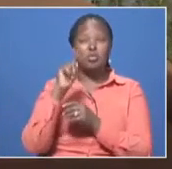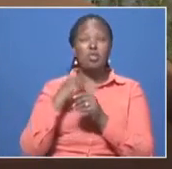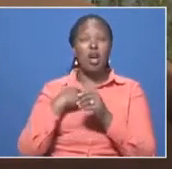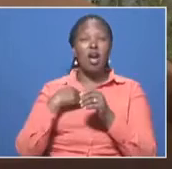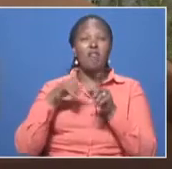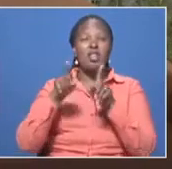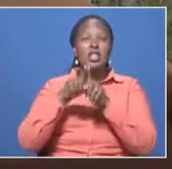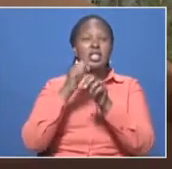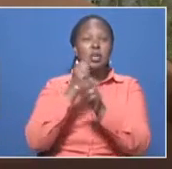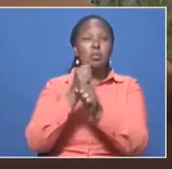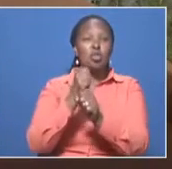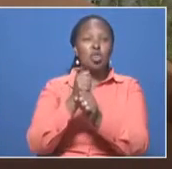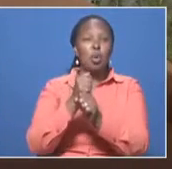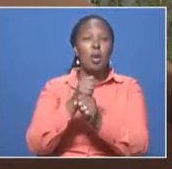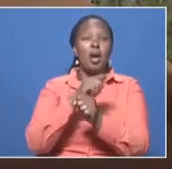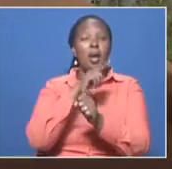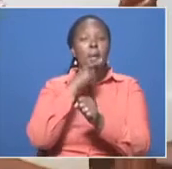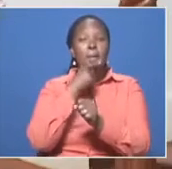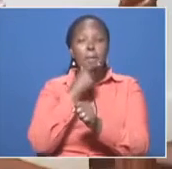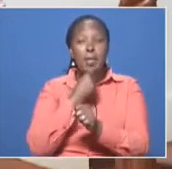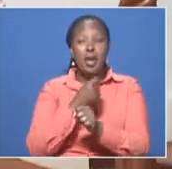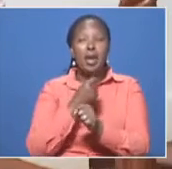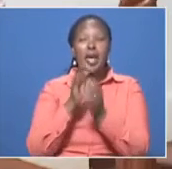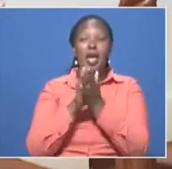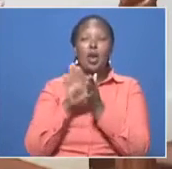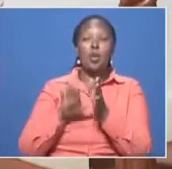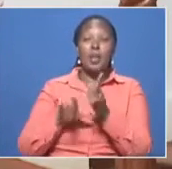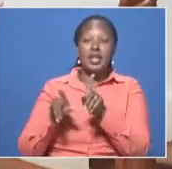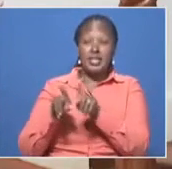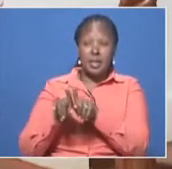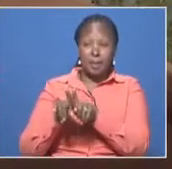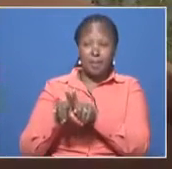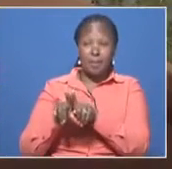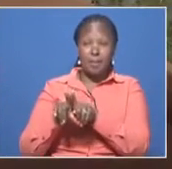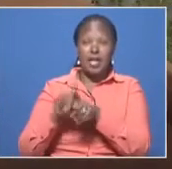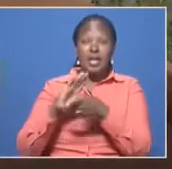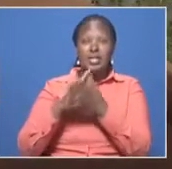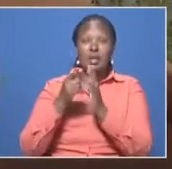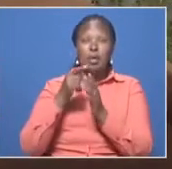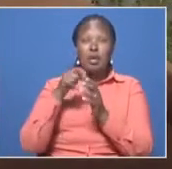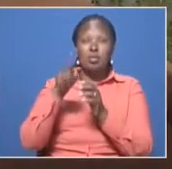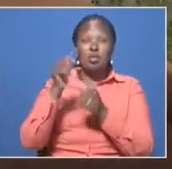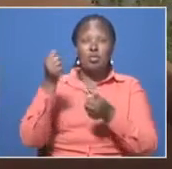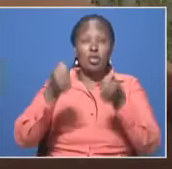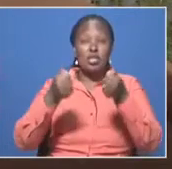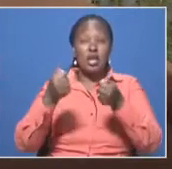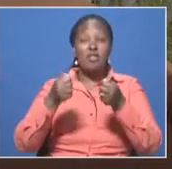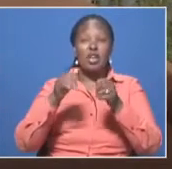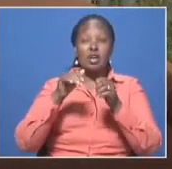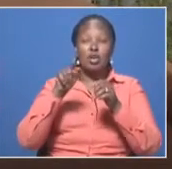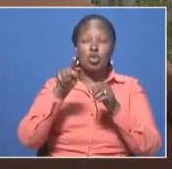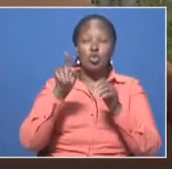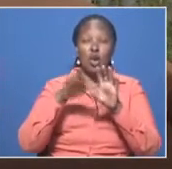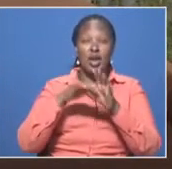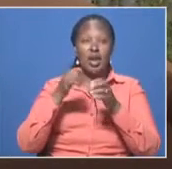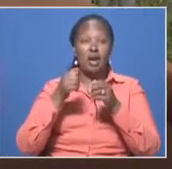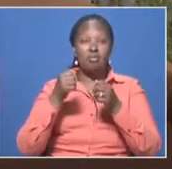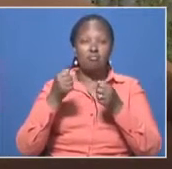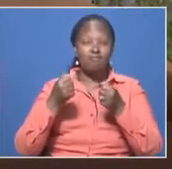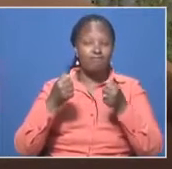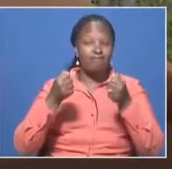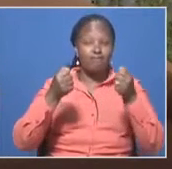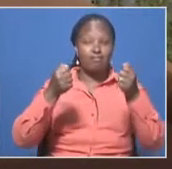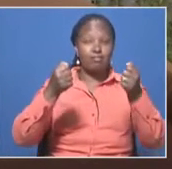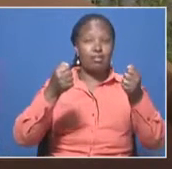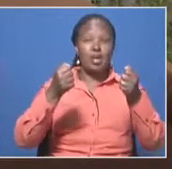that men have taken. Right. I mean, if someone was driving you in a car and